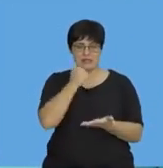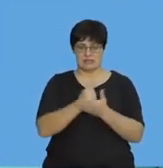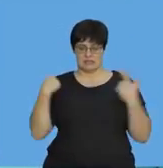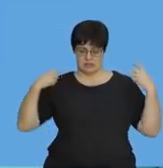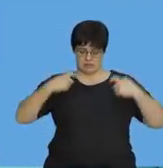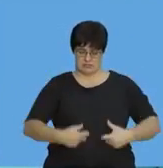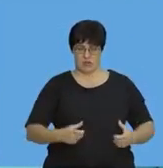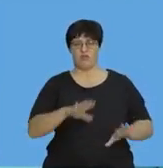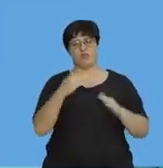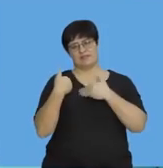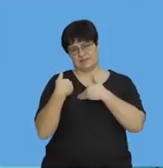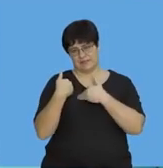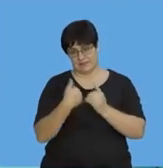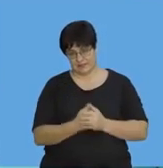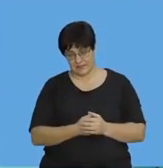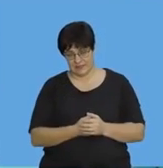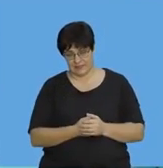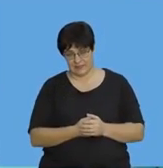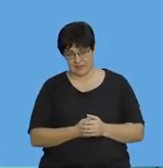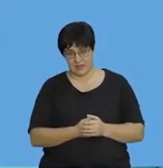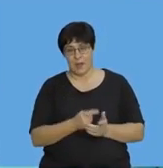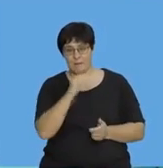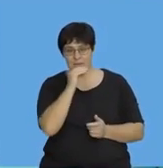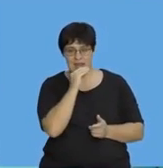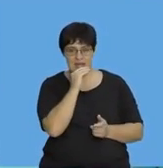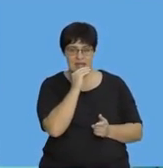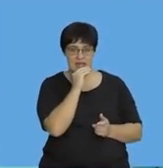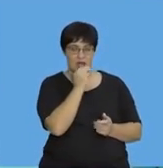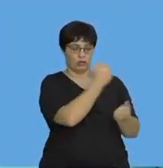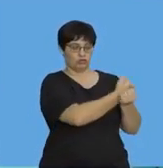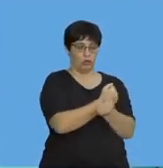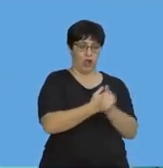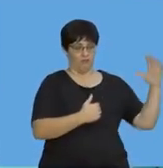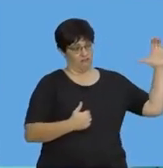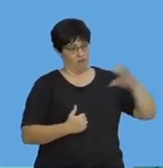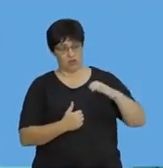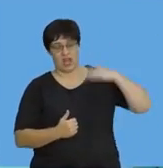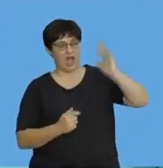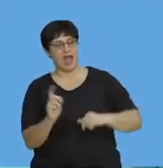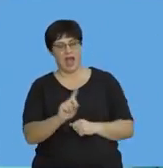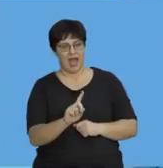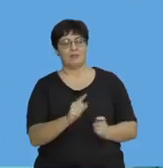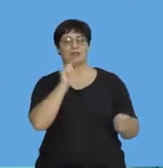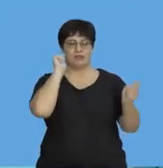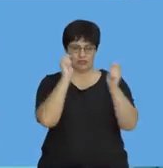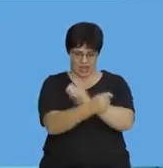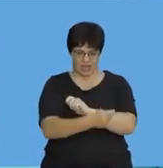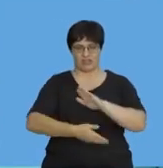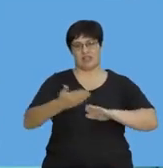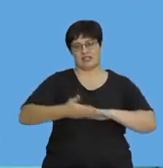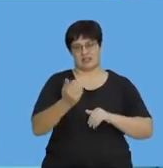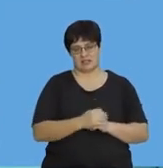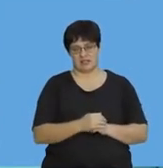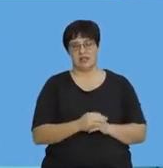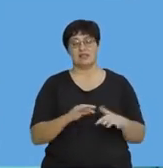car seats and all of those sort of things. It's a safety thing. Okay, so it's not about the truck exerting a bigger force. It's all about